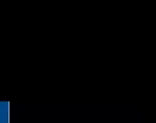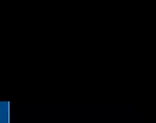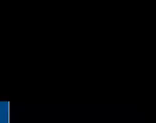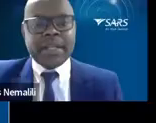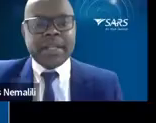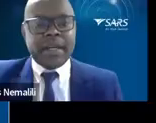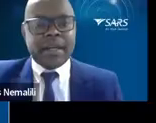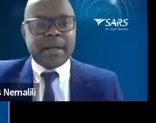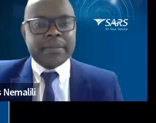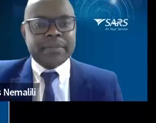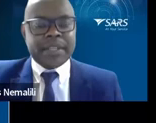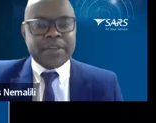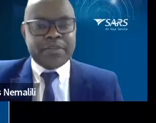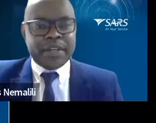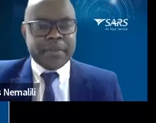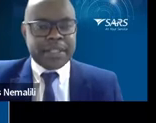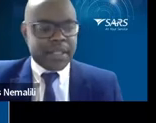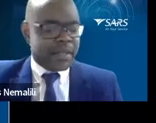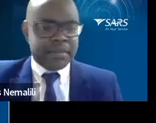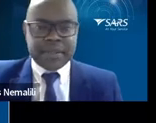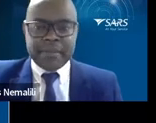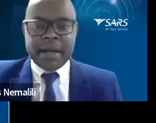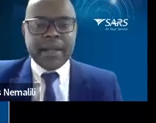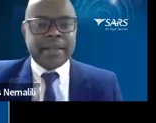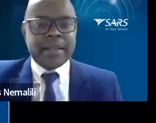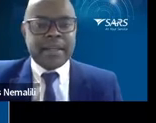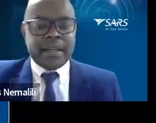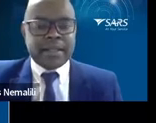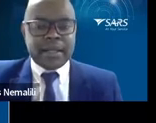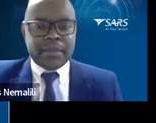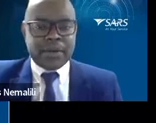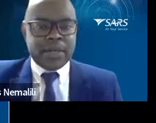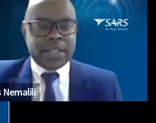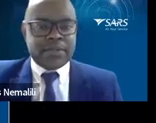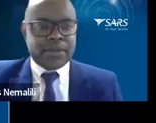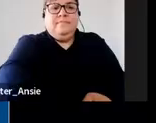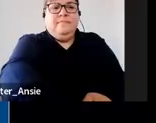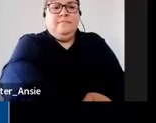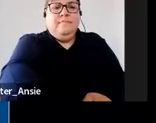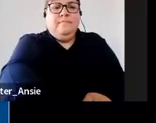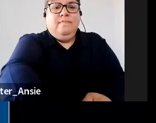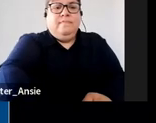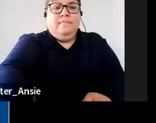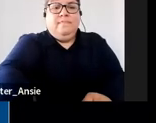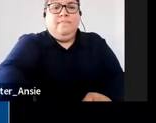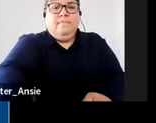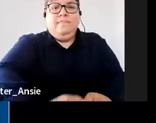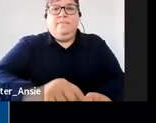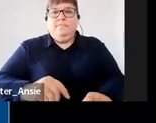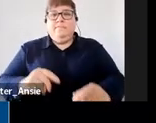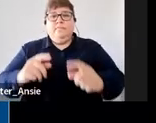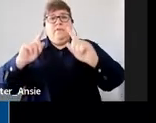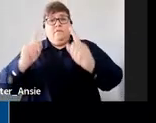good morning thank you very much Mr. and my colleagues for excellent presentation